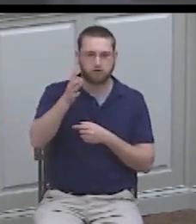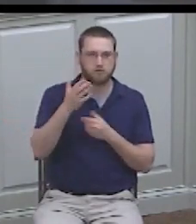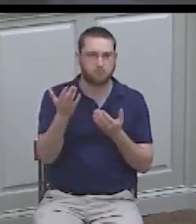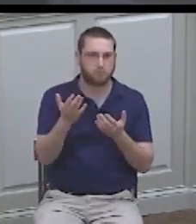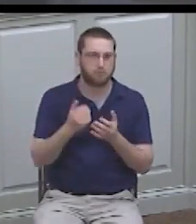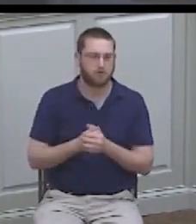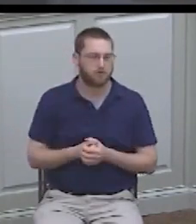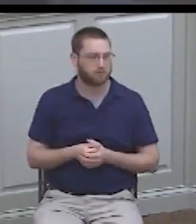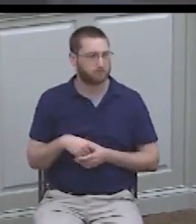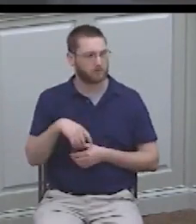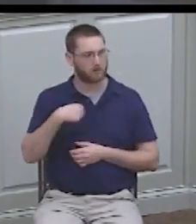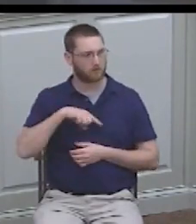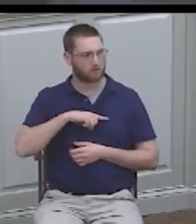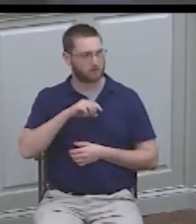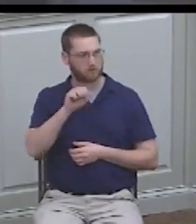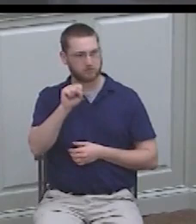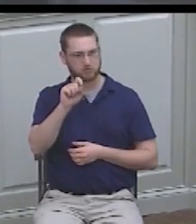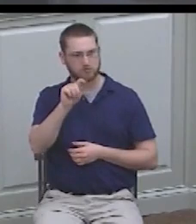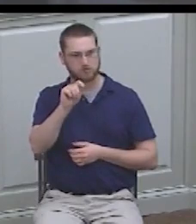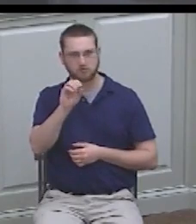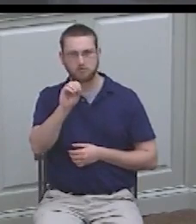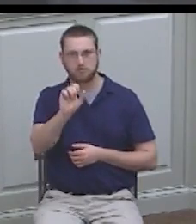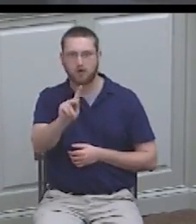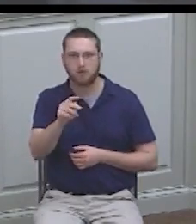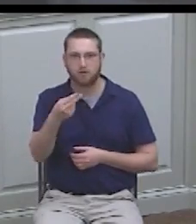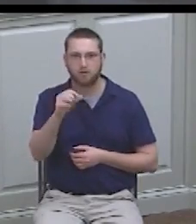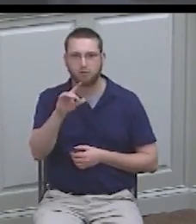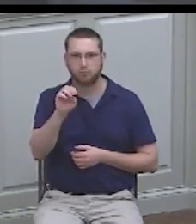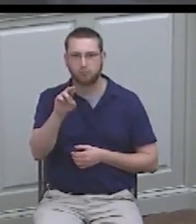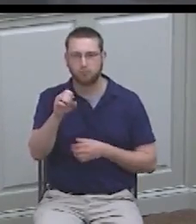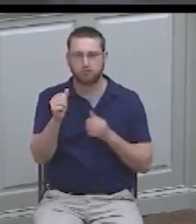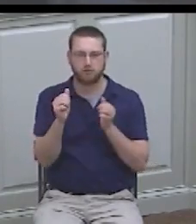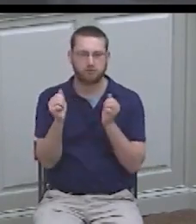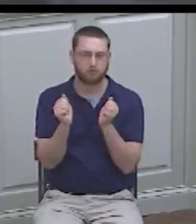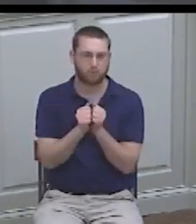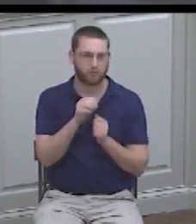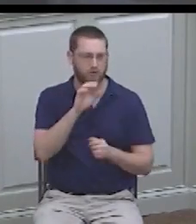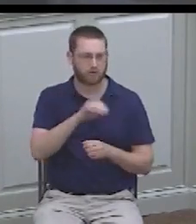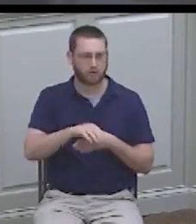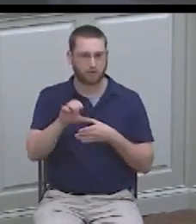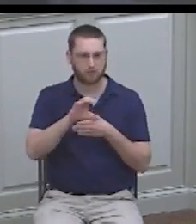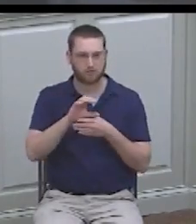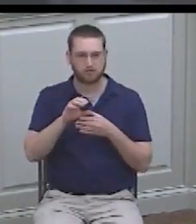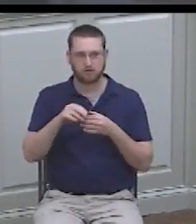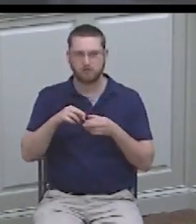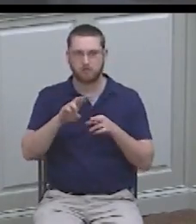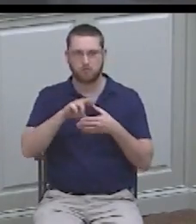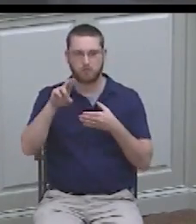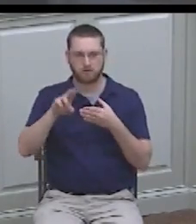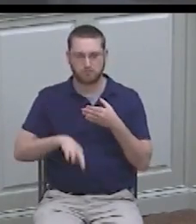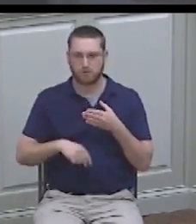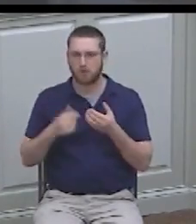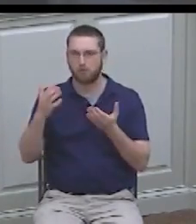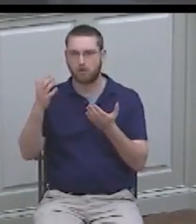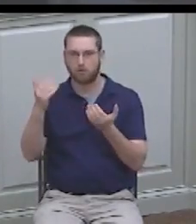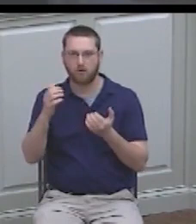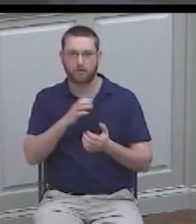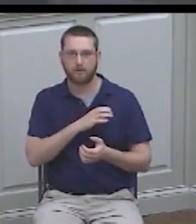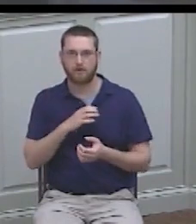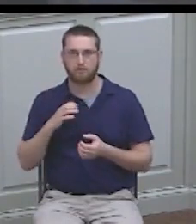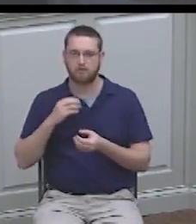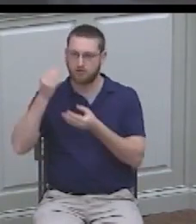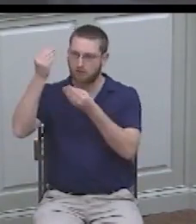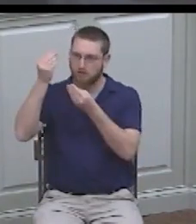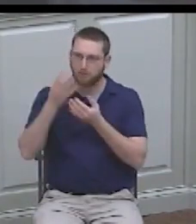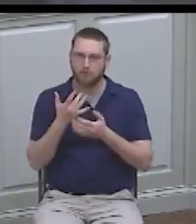major stockholders in the wayfinding outcome, we would respectfully ask the commission to allow us to be brought up to date on